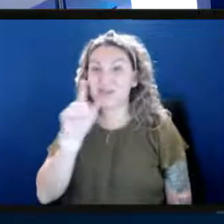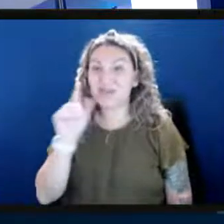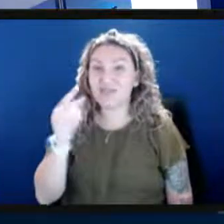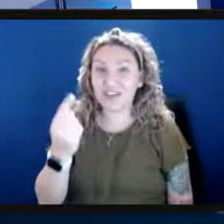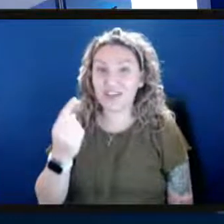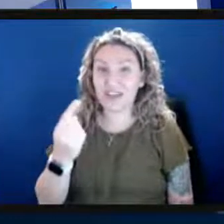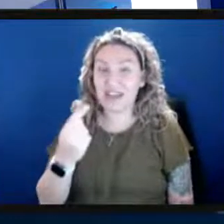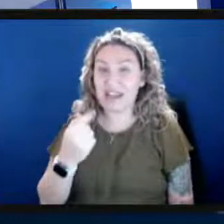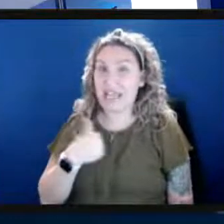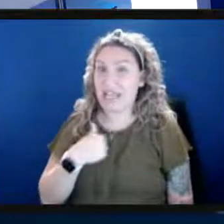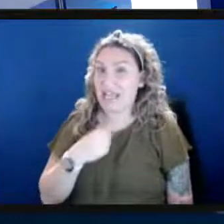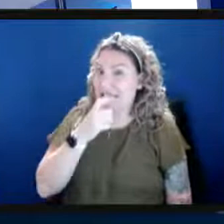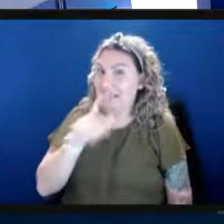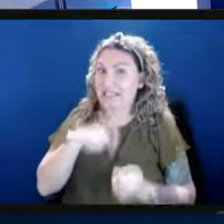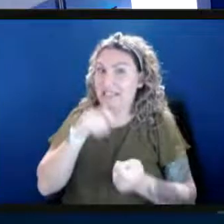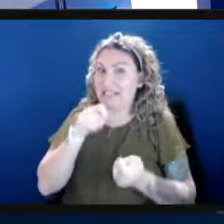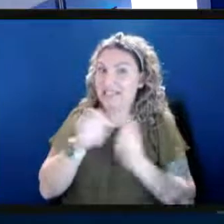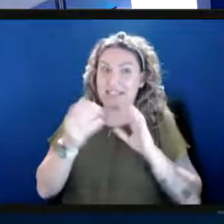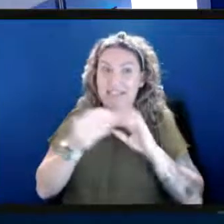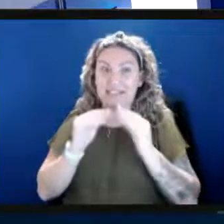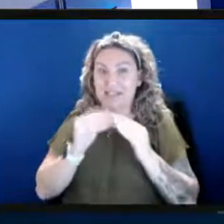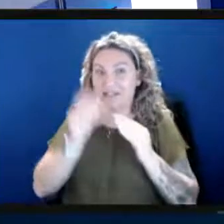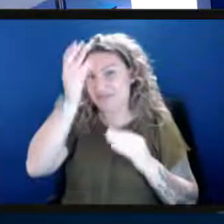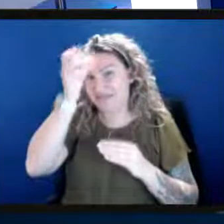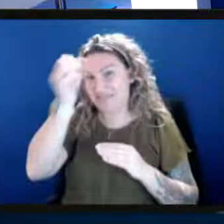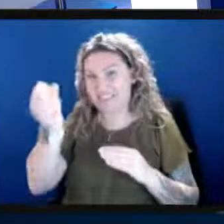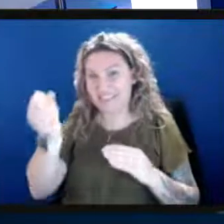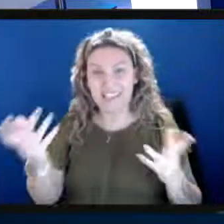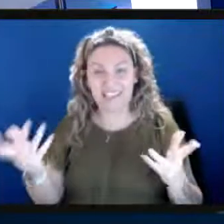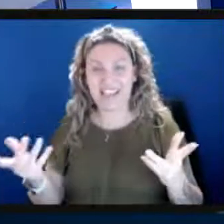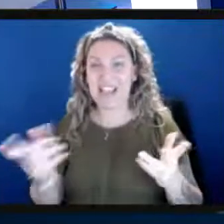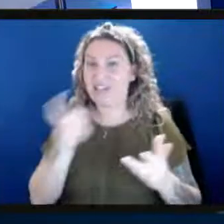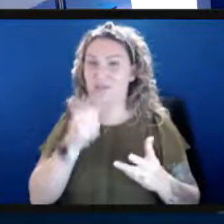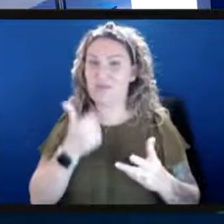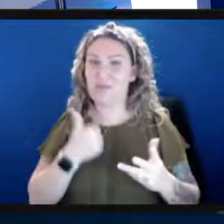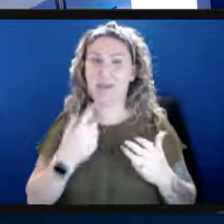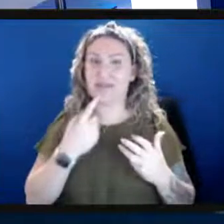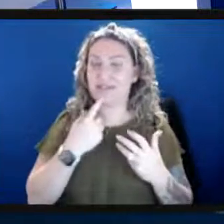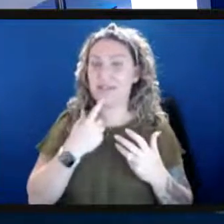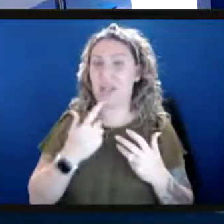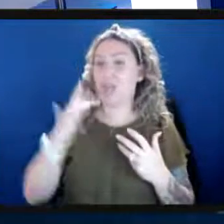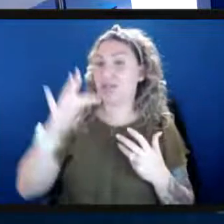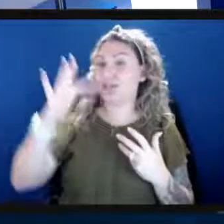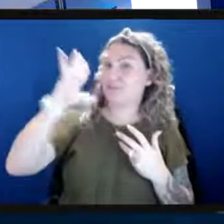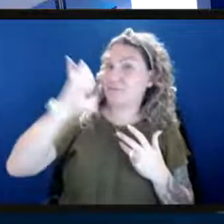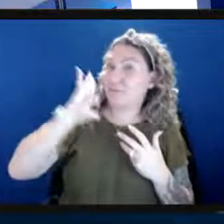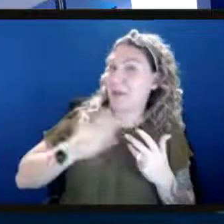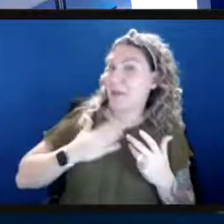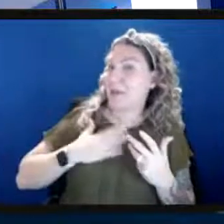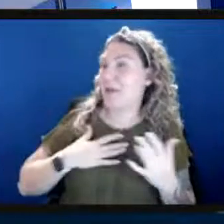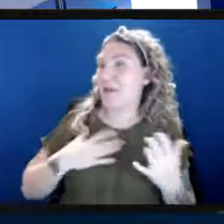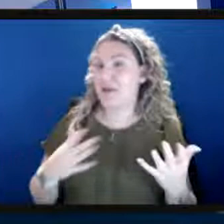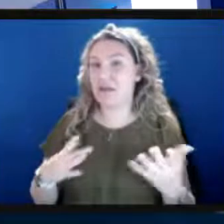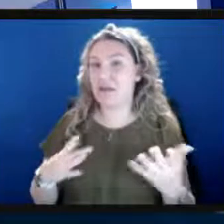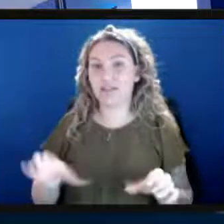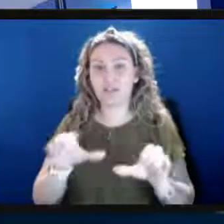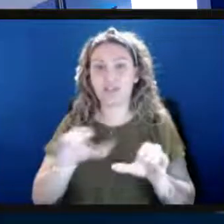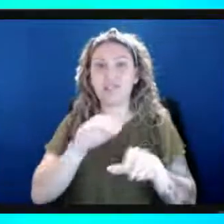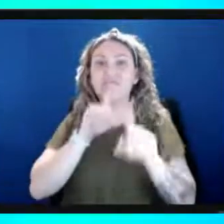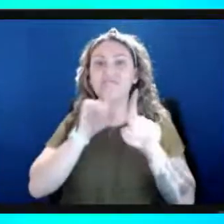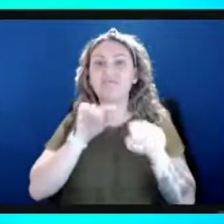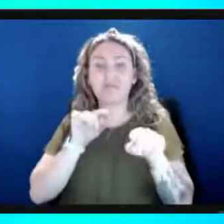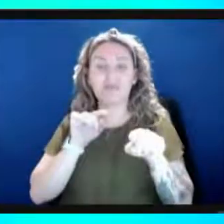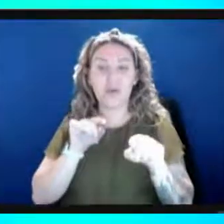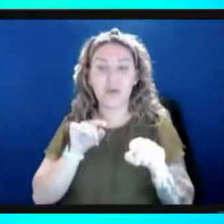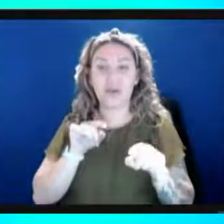exact numbers memorized. Neither me. Sorry, I don't want to speak. I will tell you, back in my days of doing reporting, that Missouri